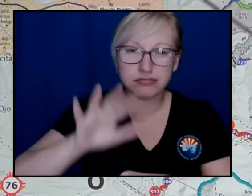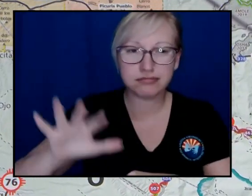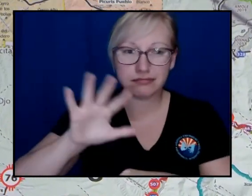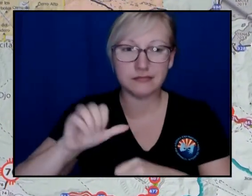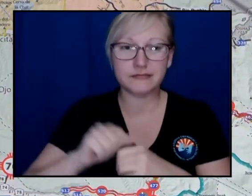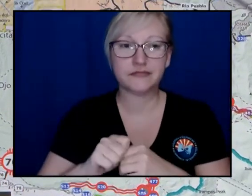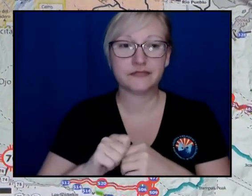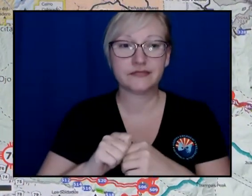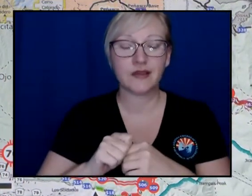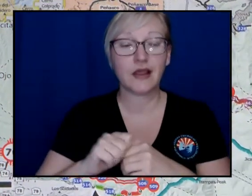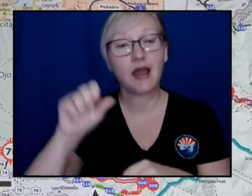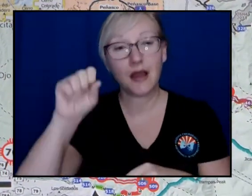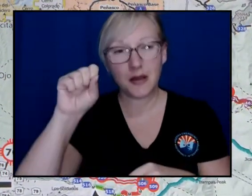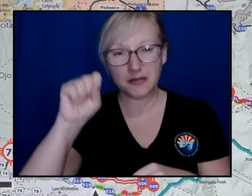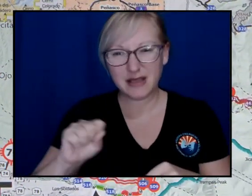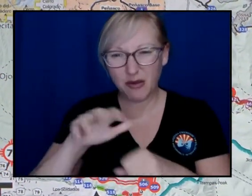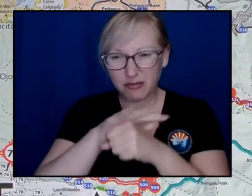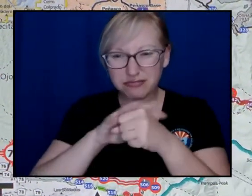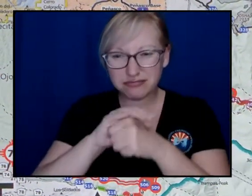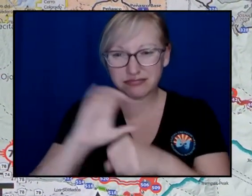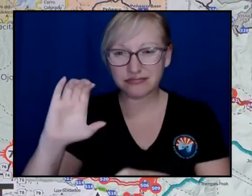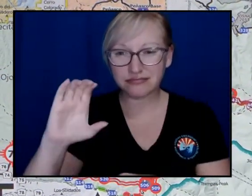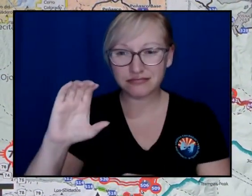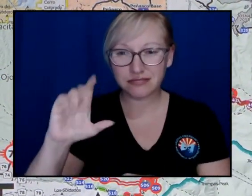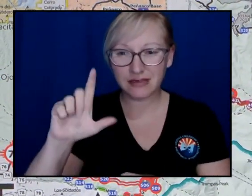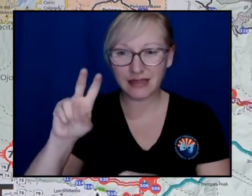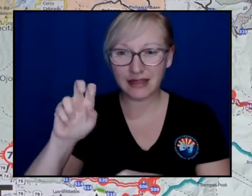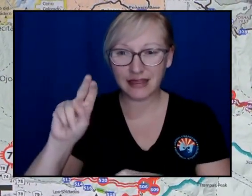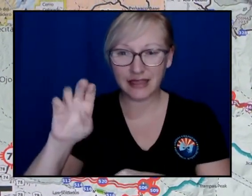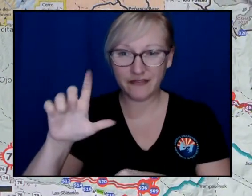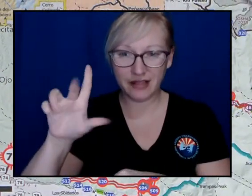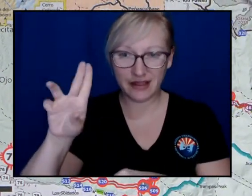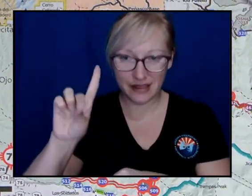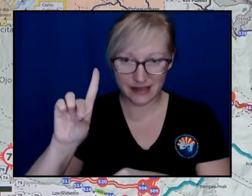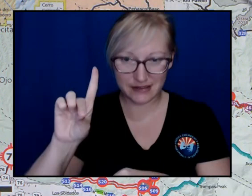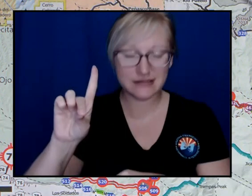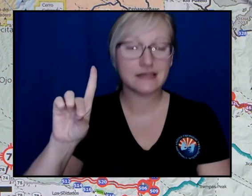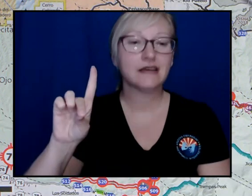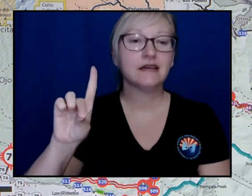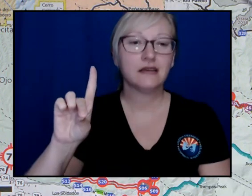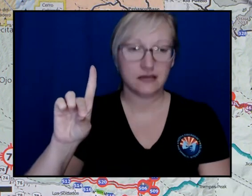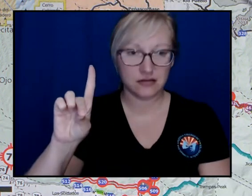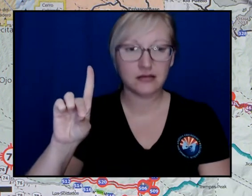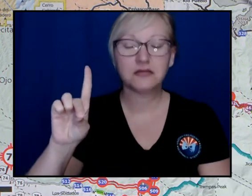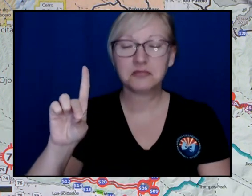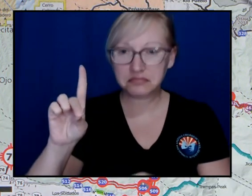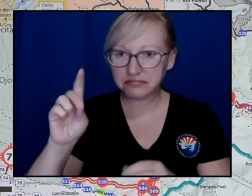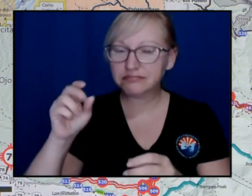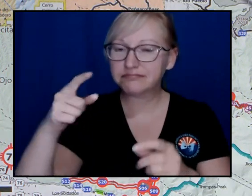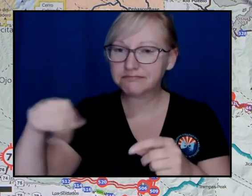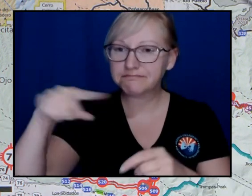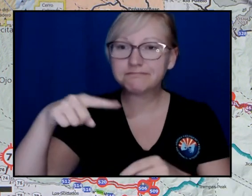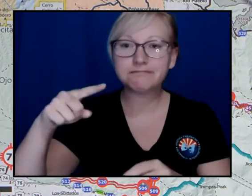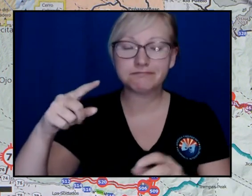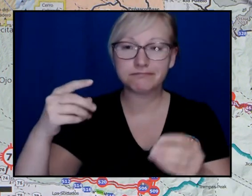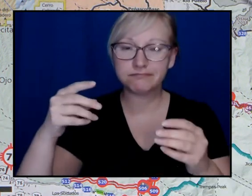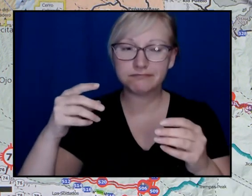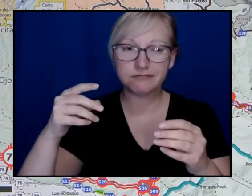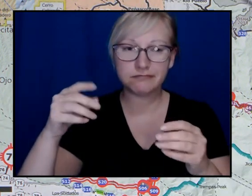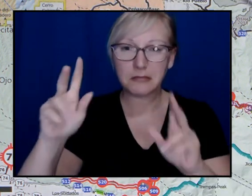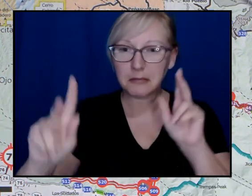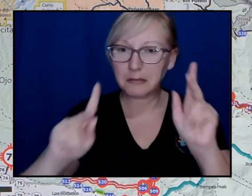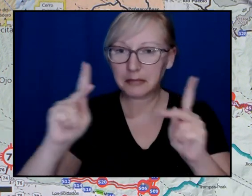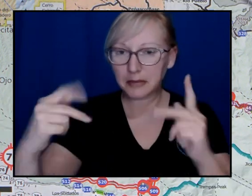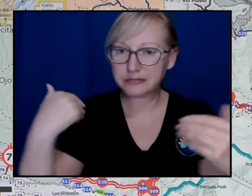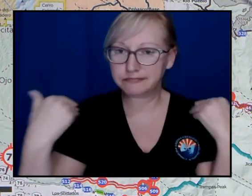again, just really paying attention to the inputs that we've been receiving from the public on work that needs to be